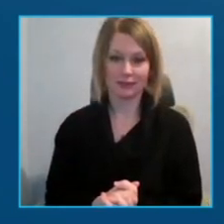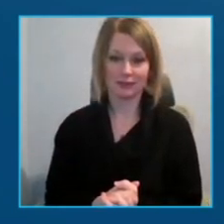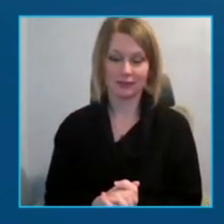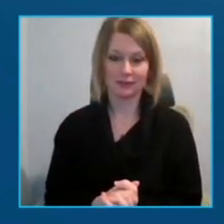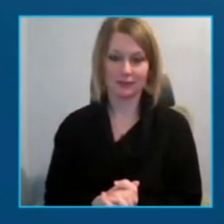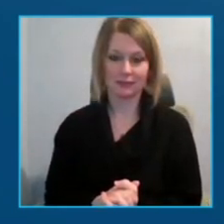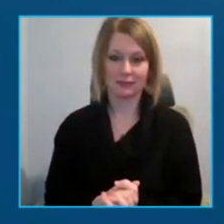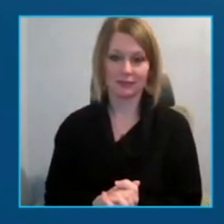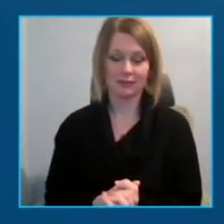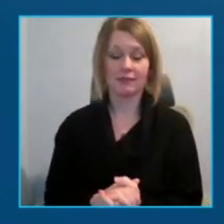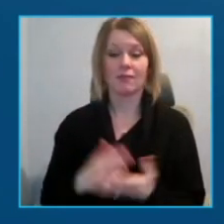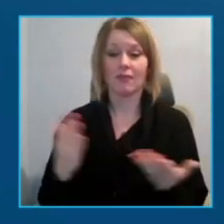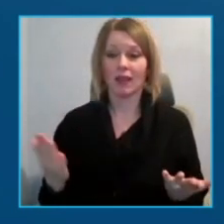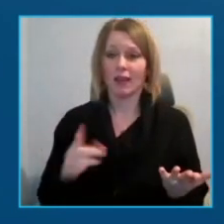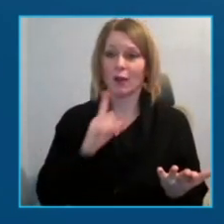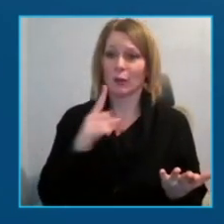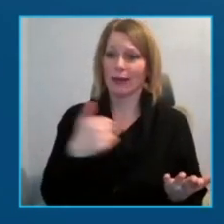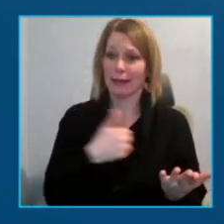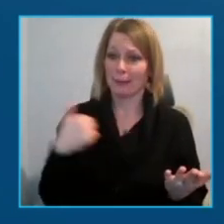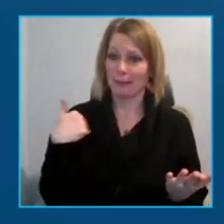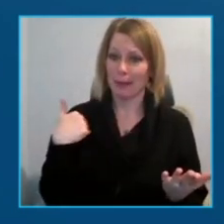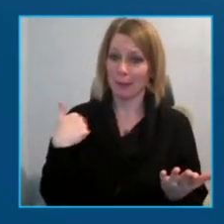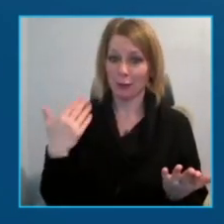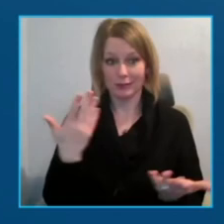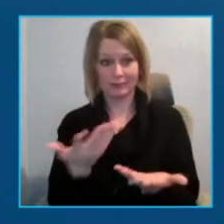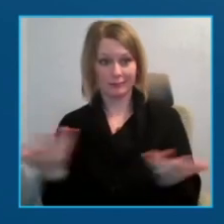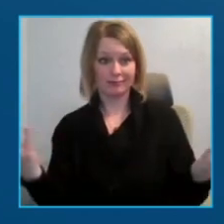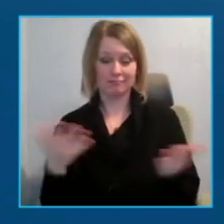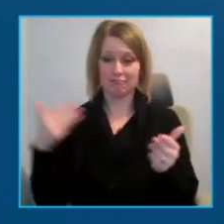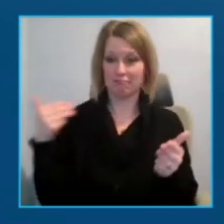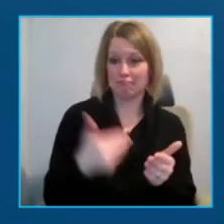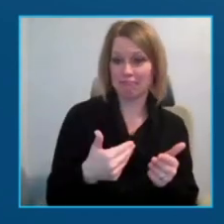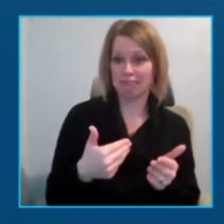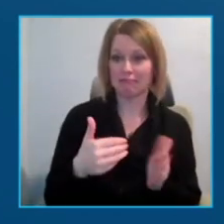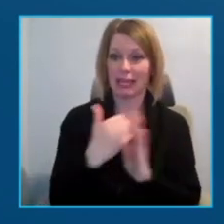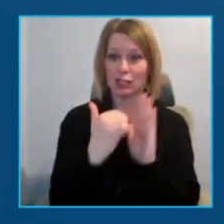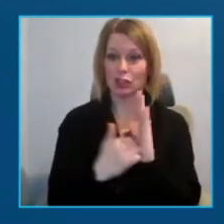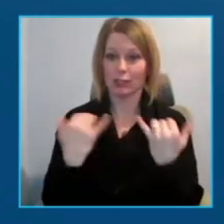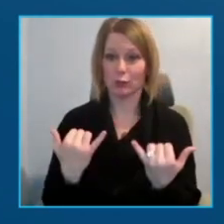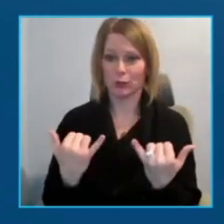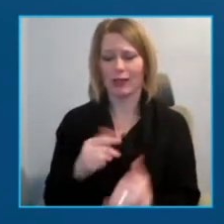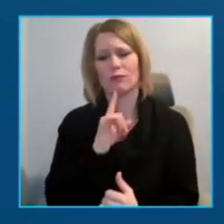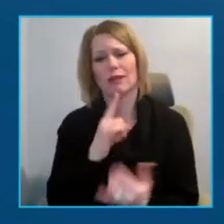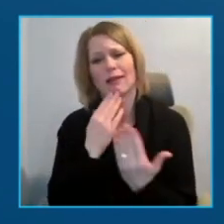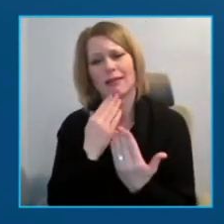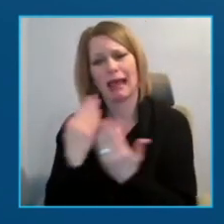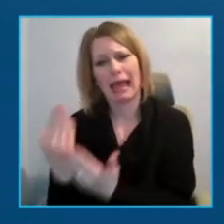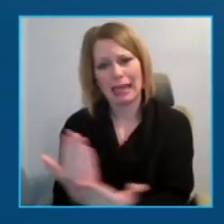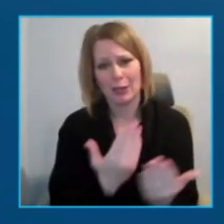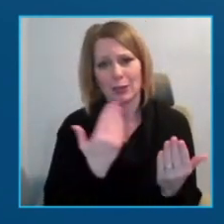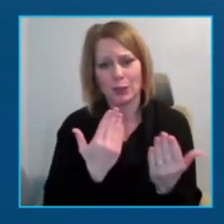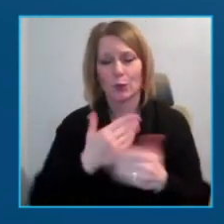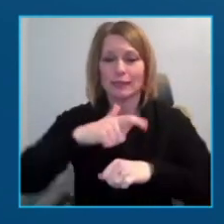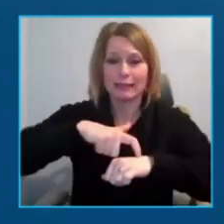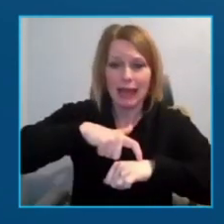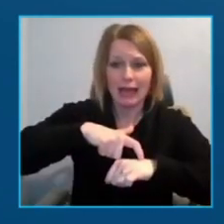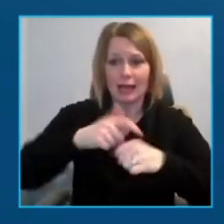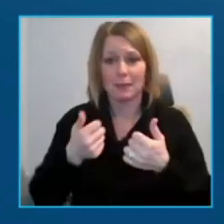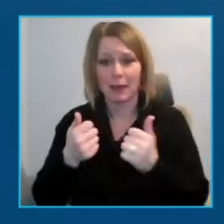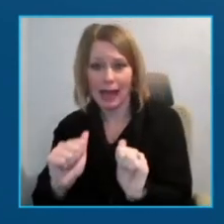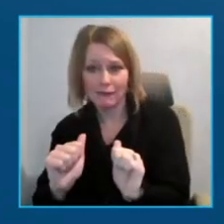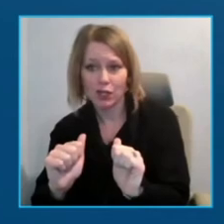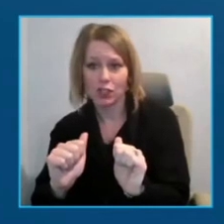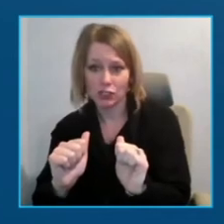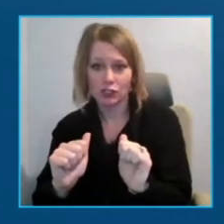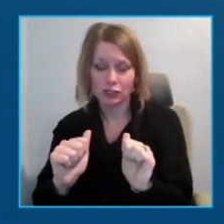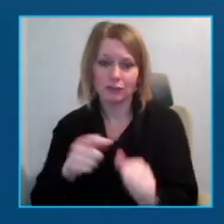Members, we've come to the end of our agenda for today. I would like to thank all of you for the time and the effort that you've given this very